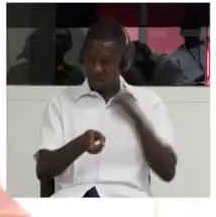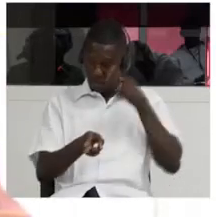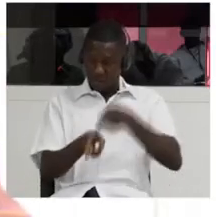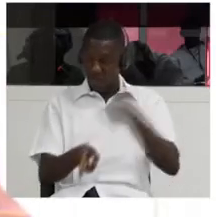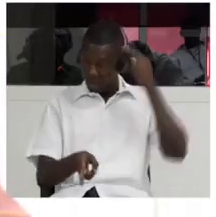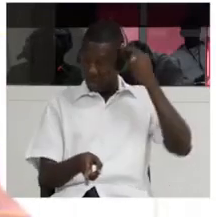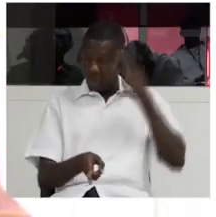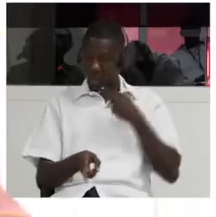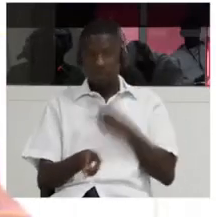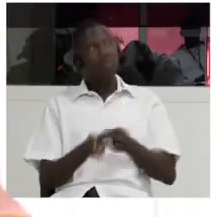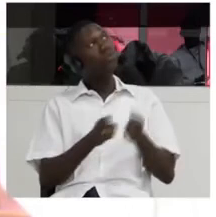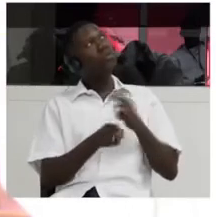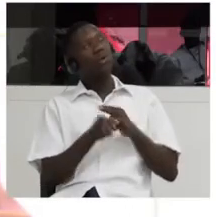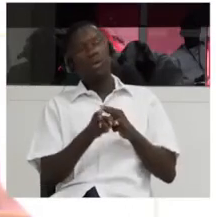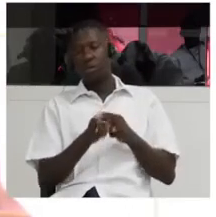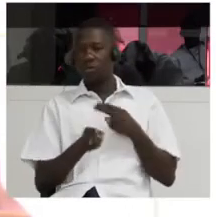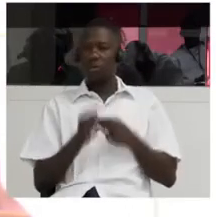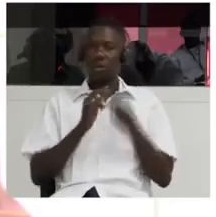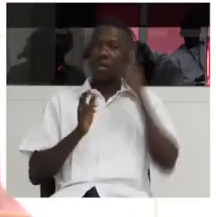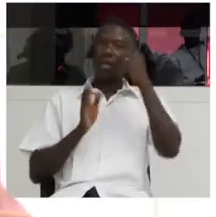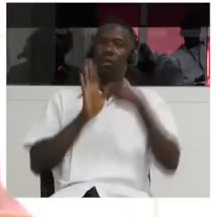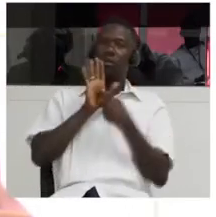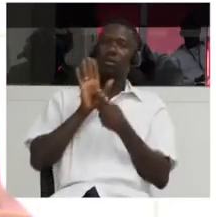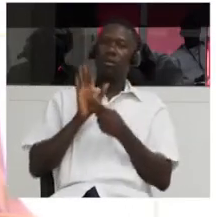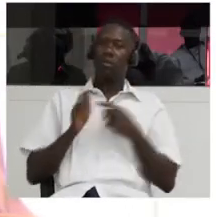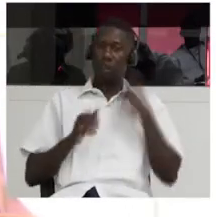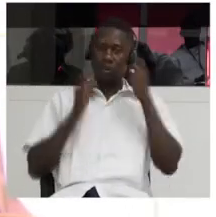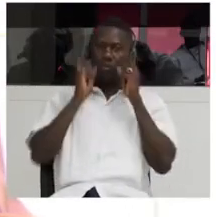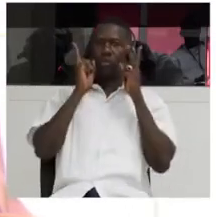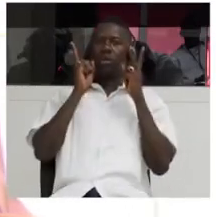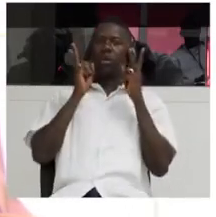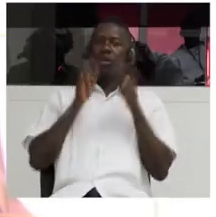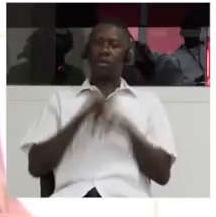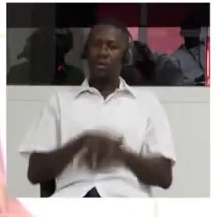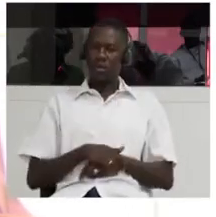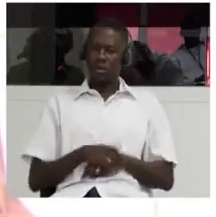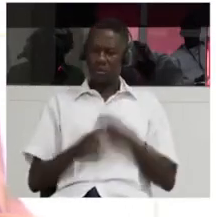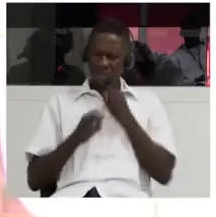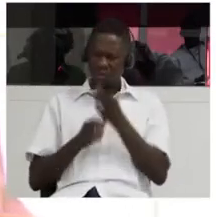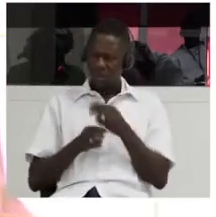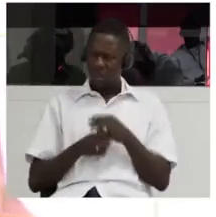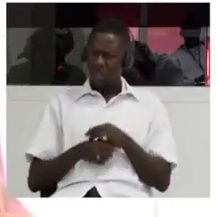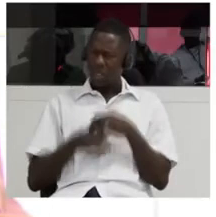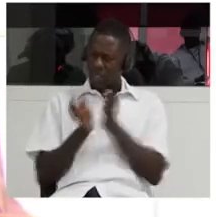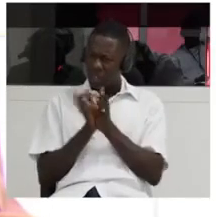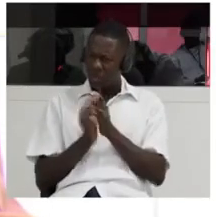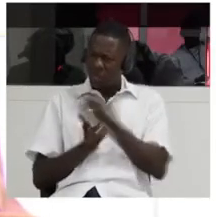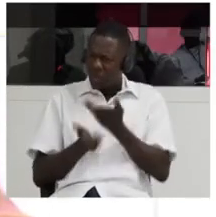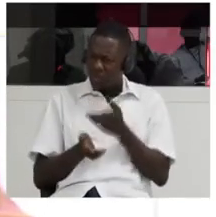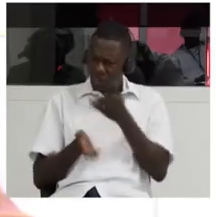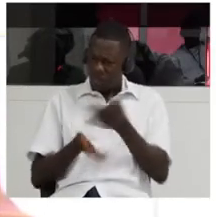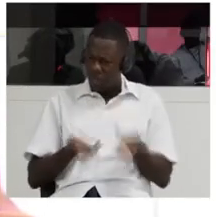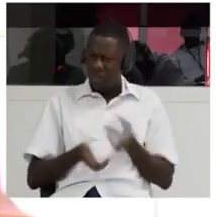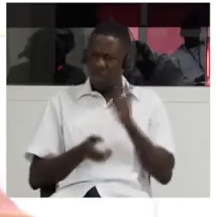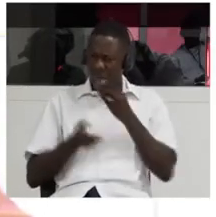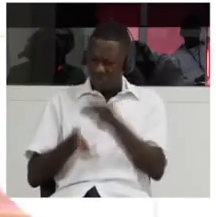turned, I recognized him, and I was even surprised. I told him, "Class, what are you doing here? You are a clerk. You